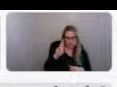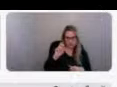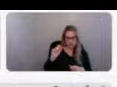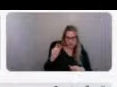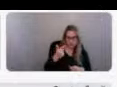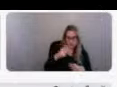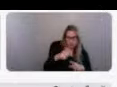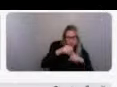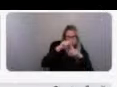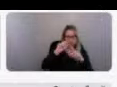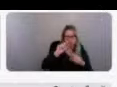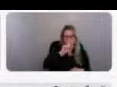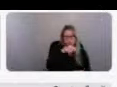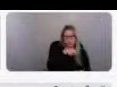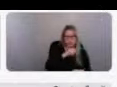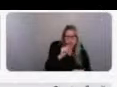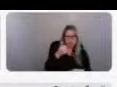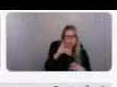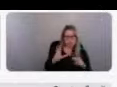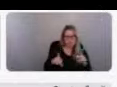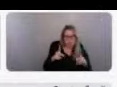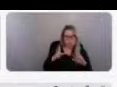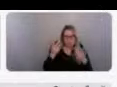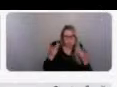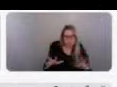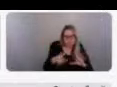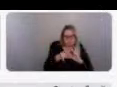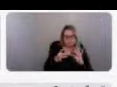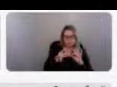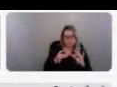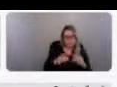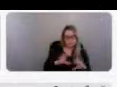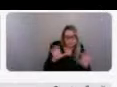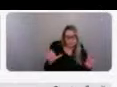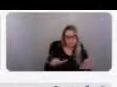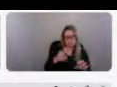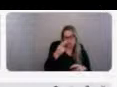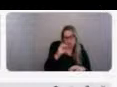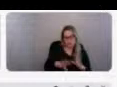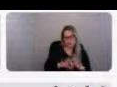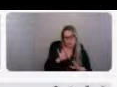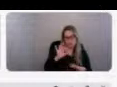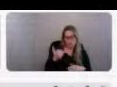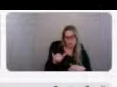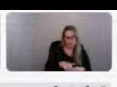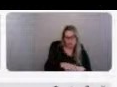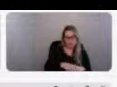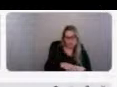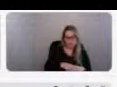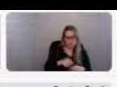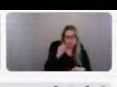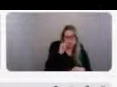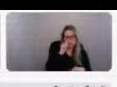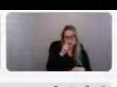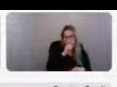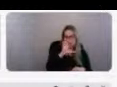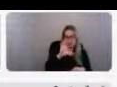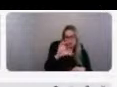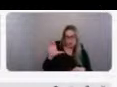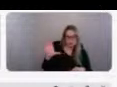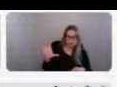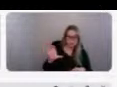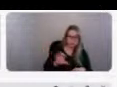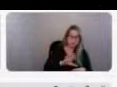qualities that other people have mentioned and uh i do find that um scottsdale cave creek carefree